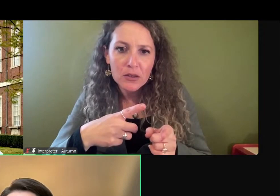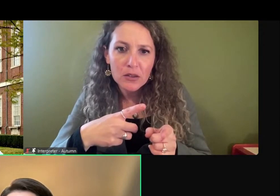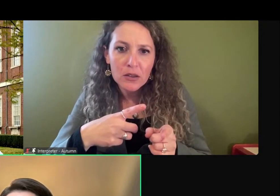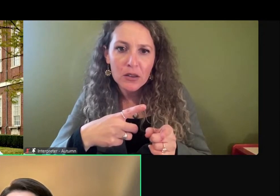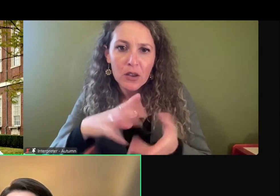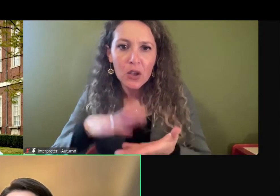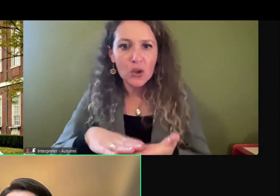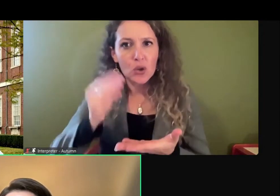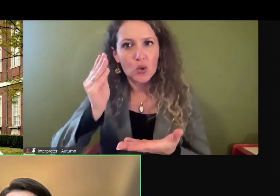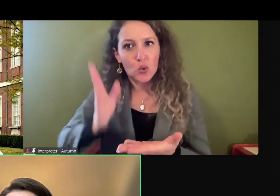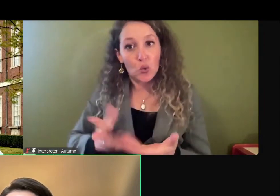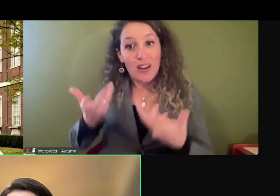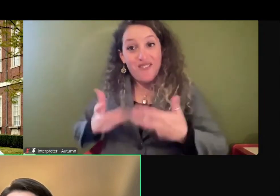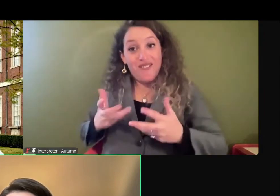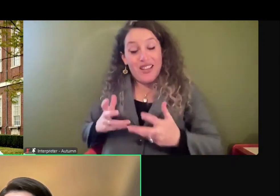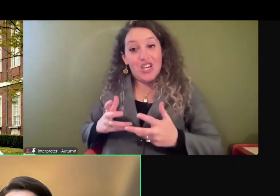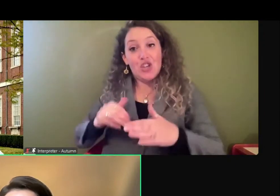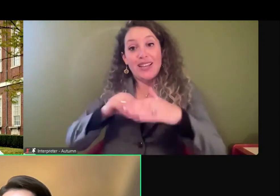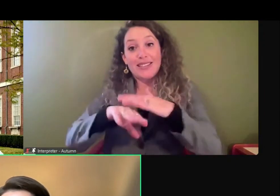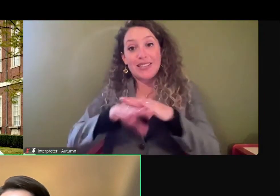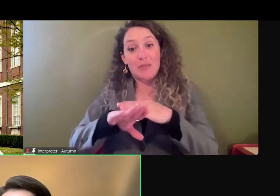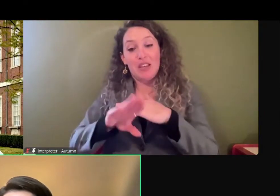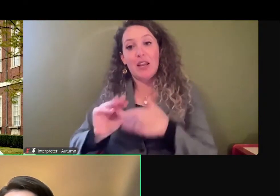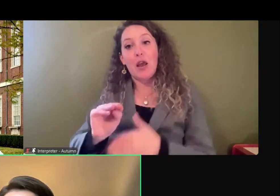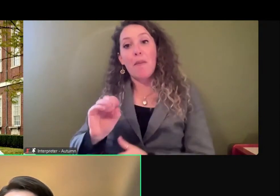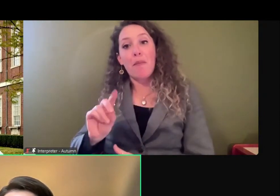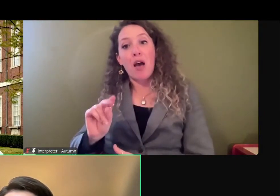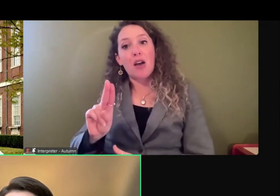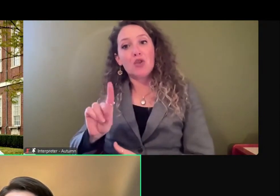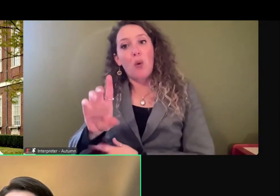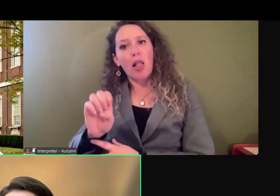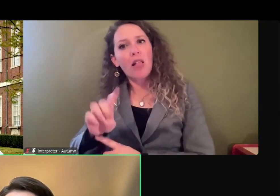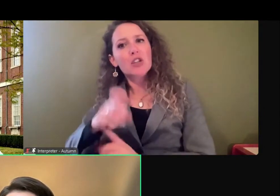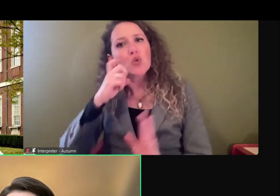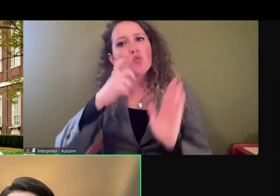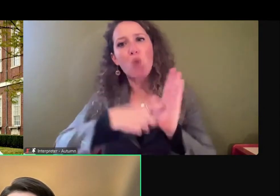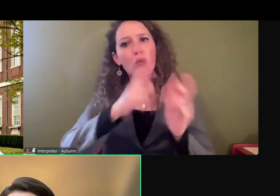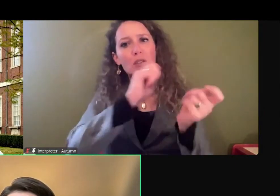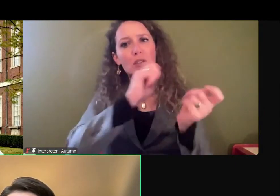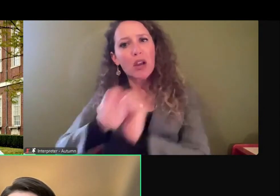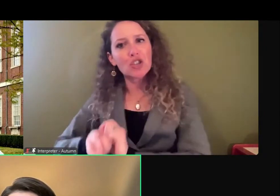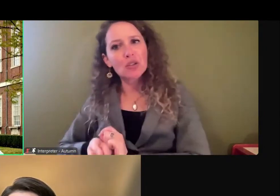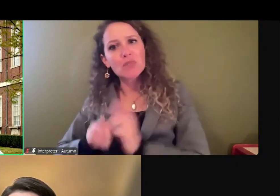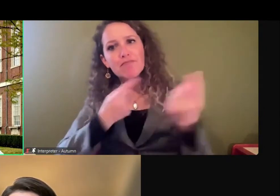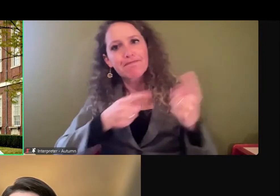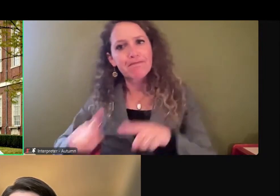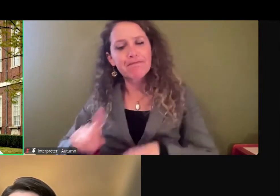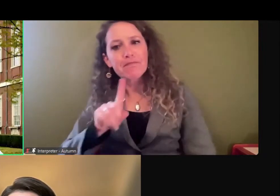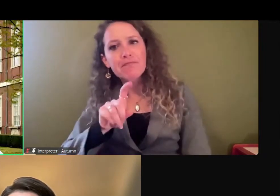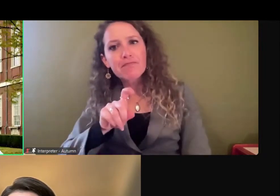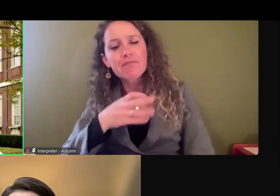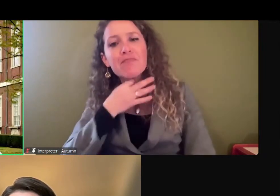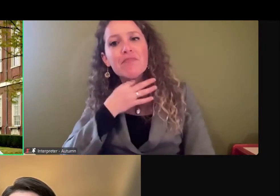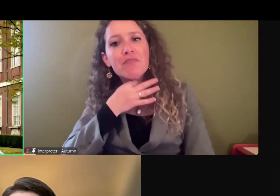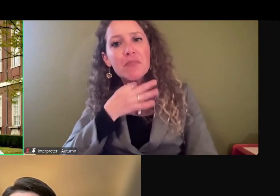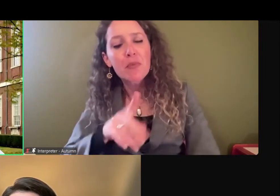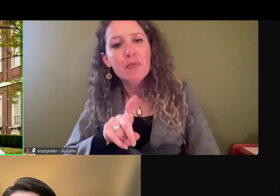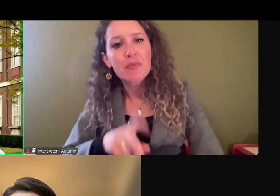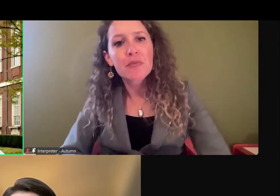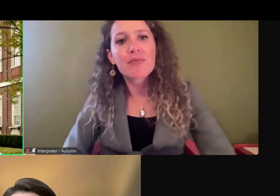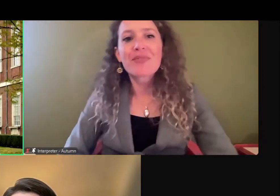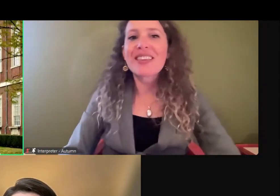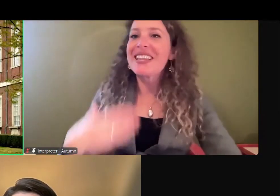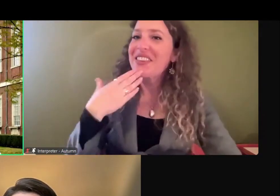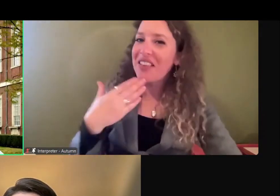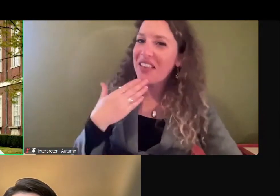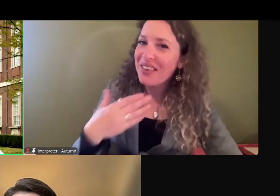the accessibility modules, or you haven't noticed anything? Yeah, I thank you